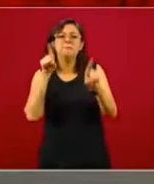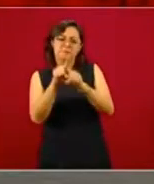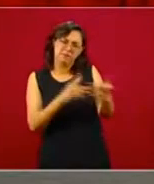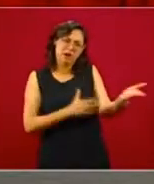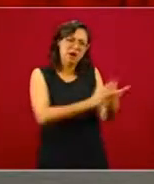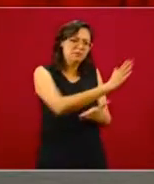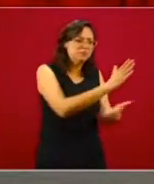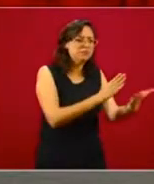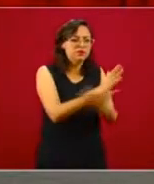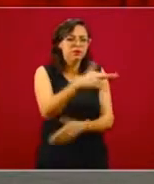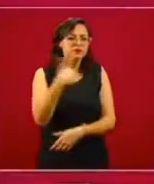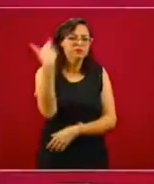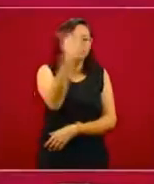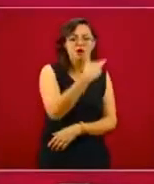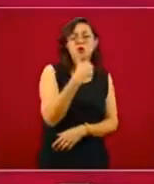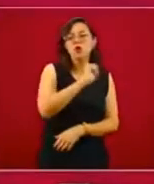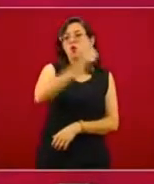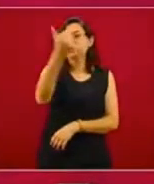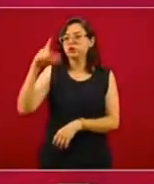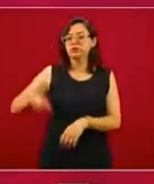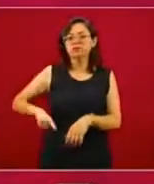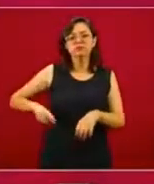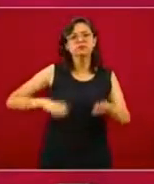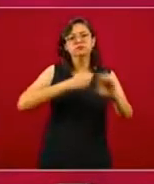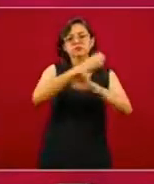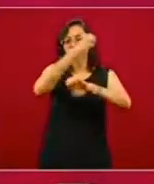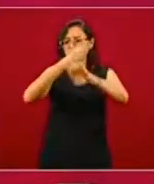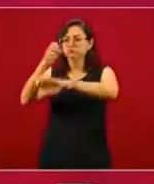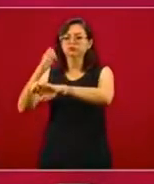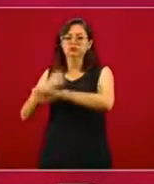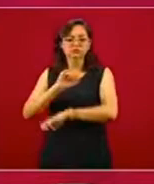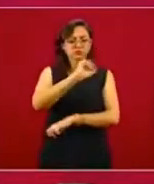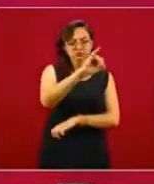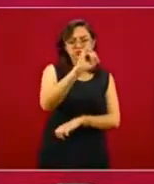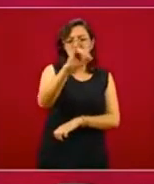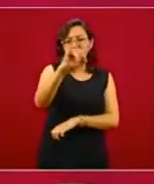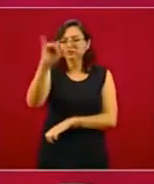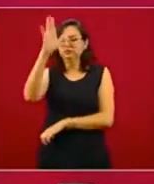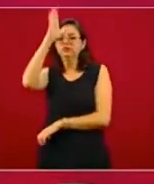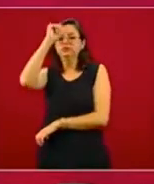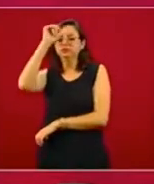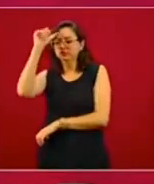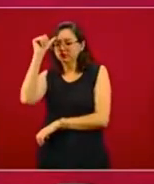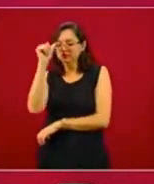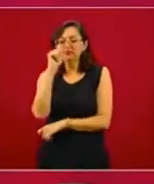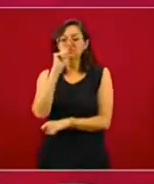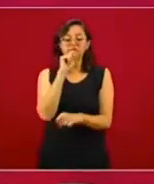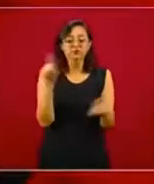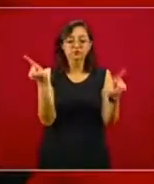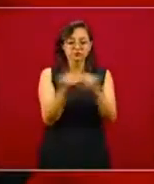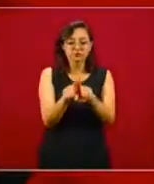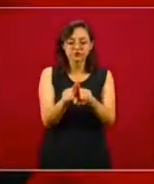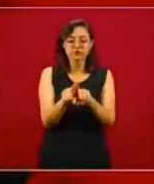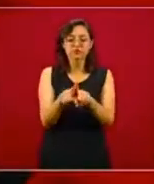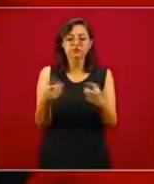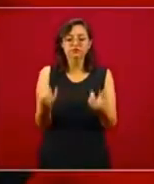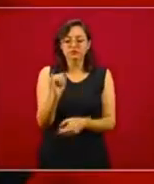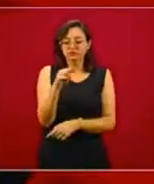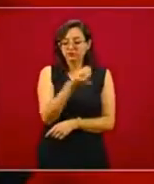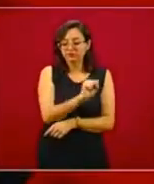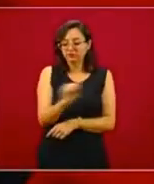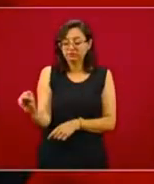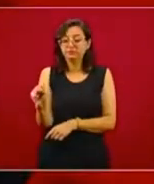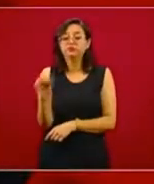we can have other authorities involvement. We've spoken with several state governments, and that also associations